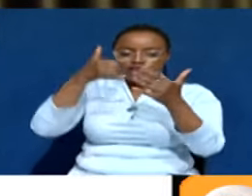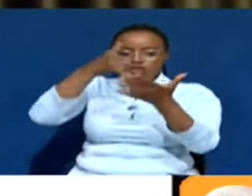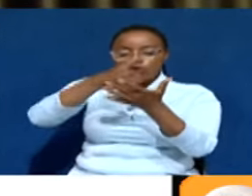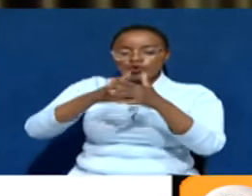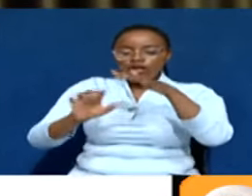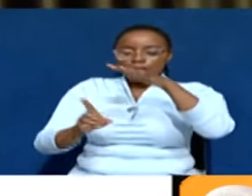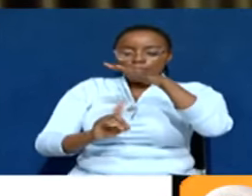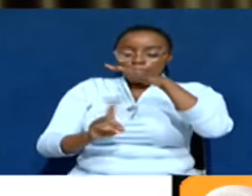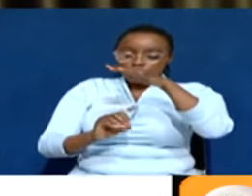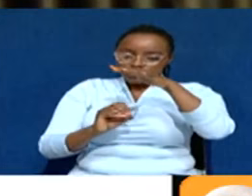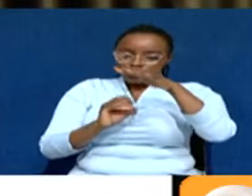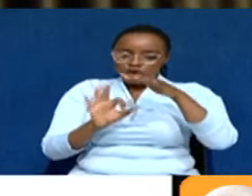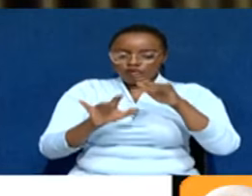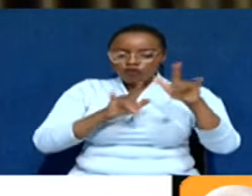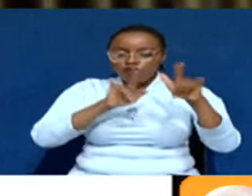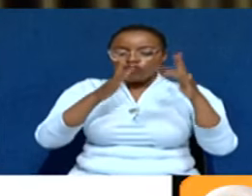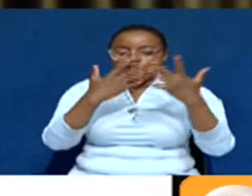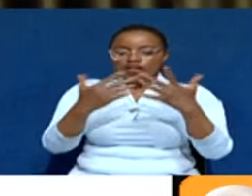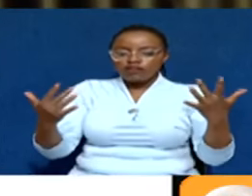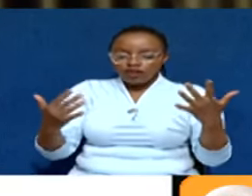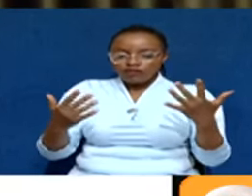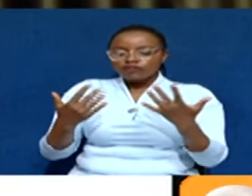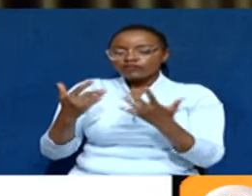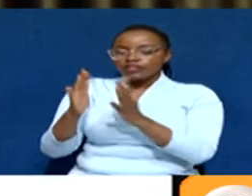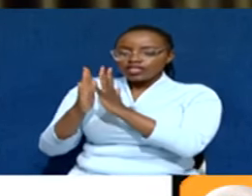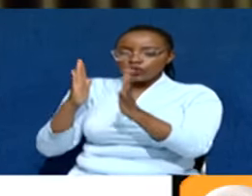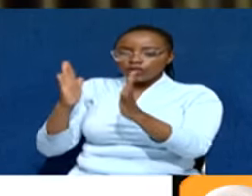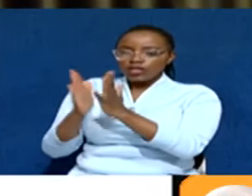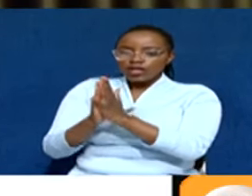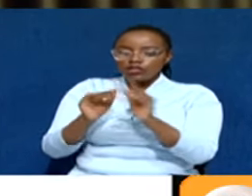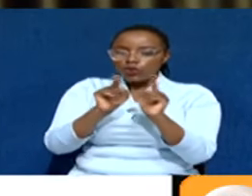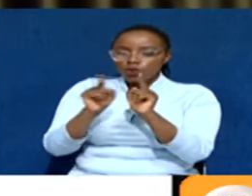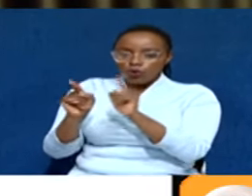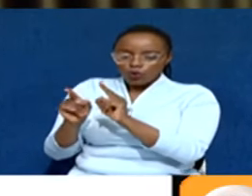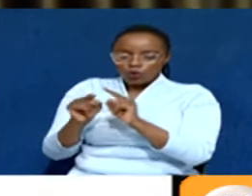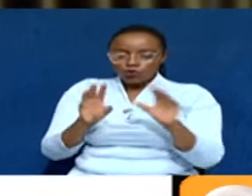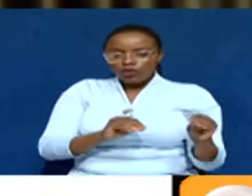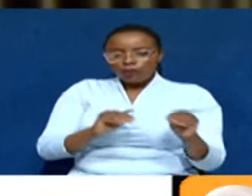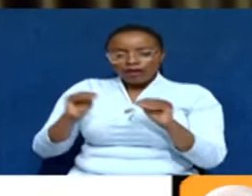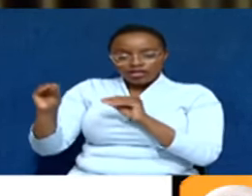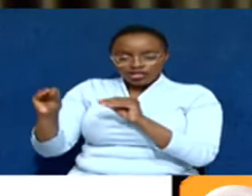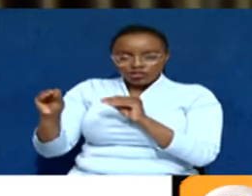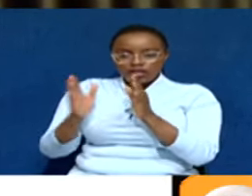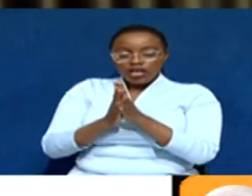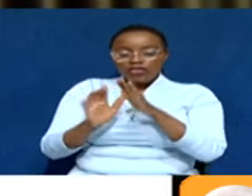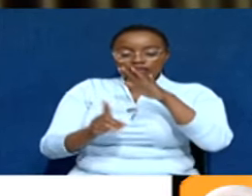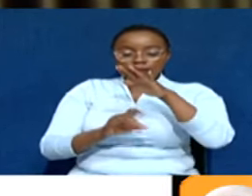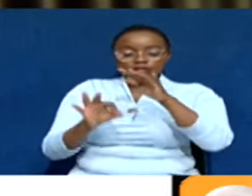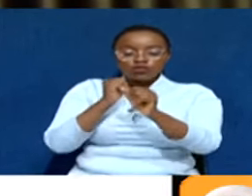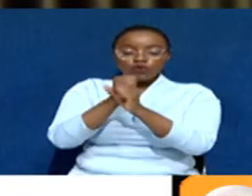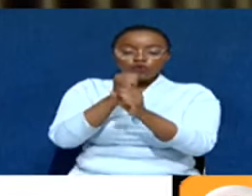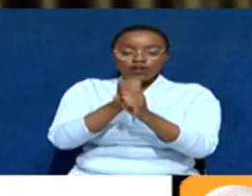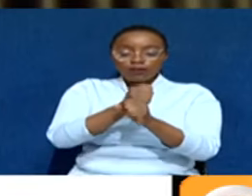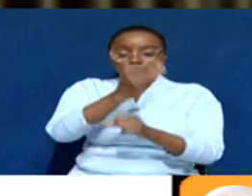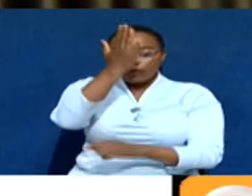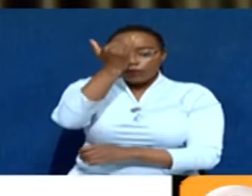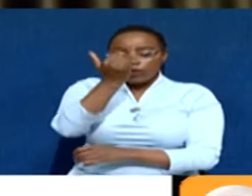of Foreign Affairs, Interior, and even Migration, and our ministry, so